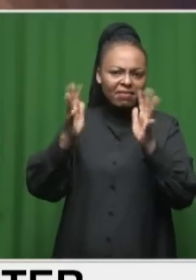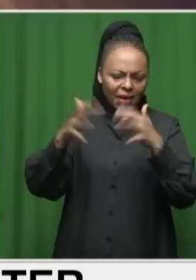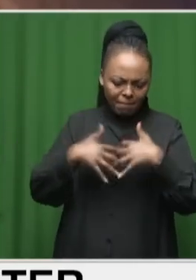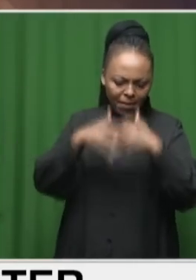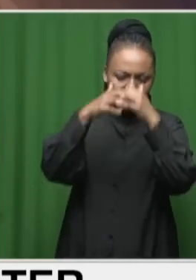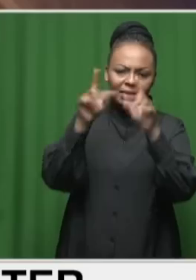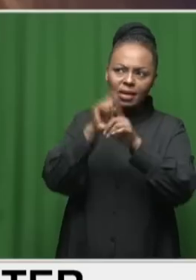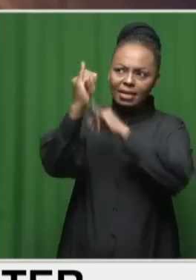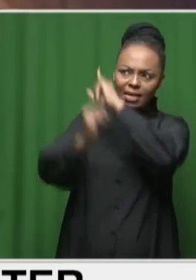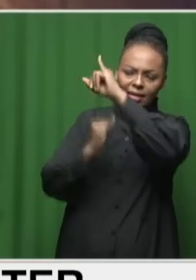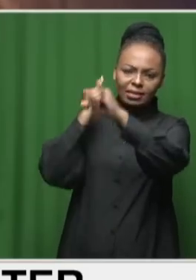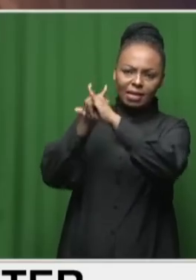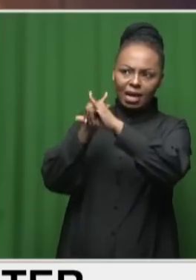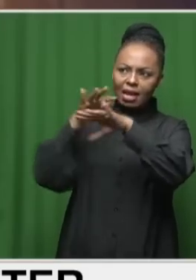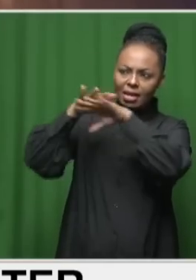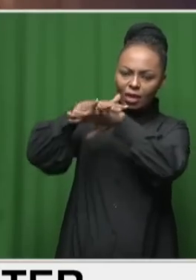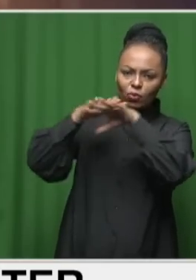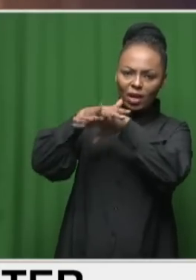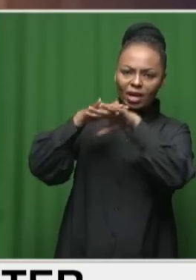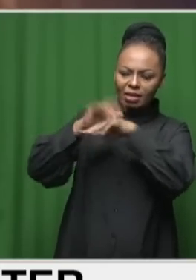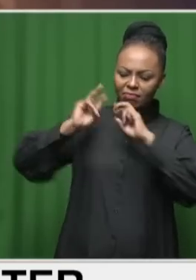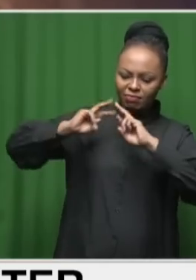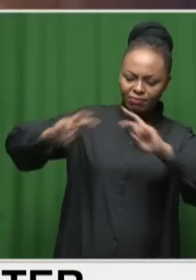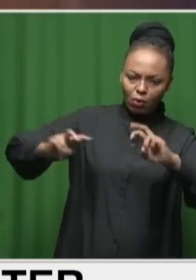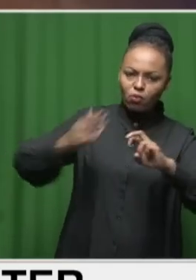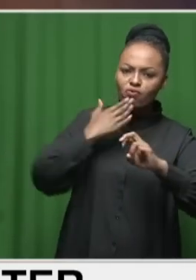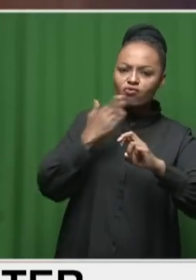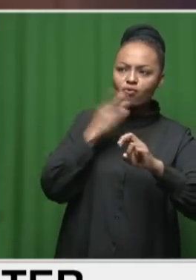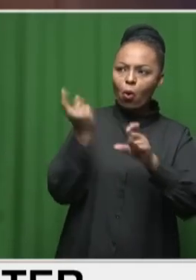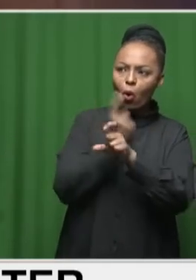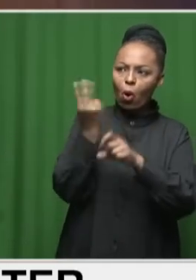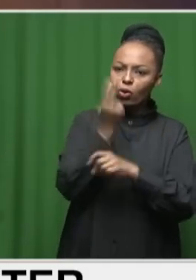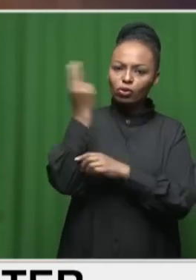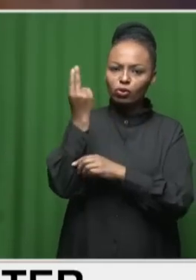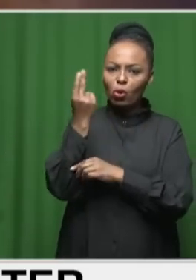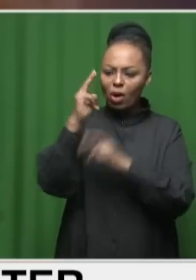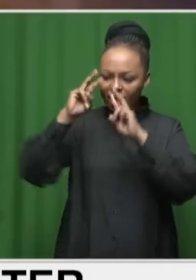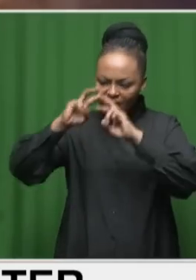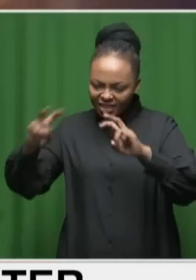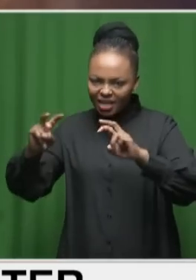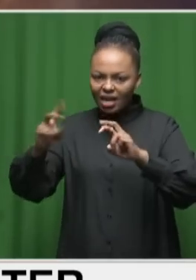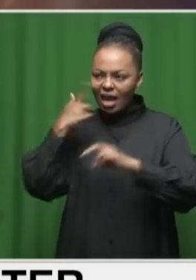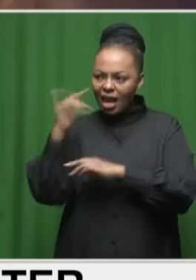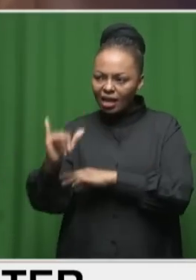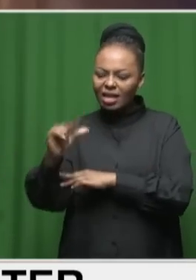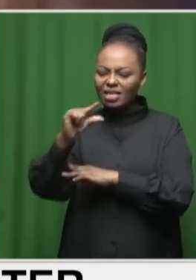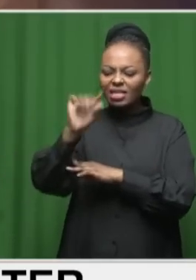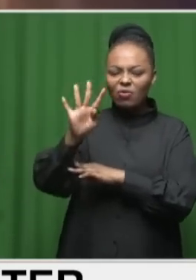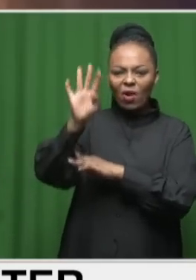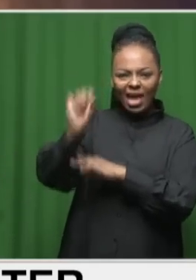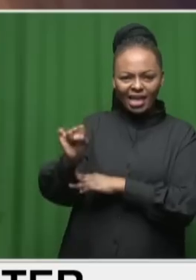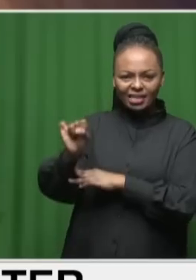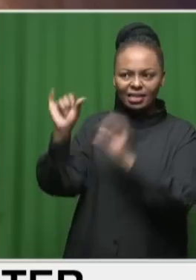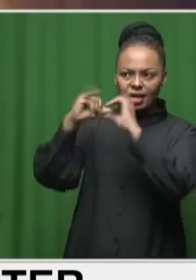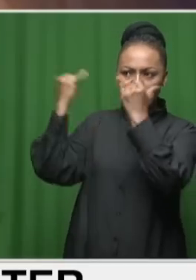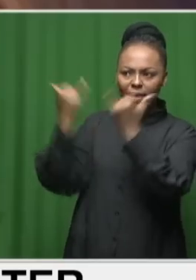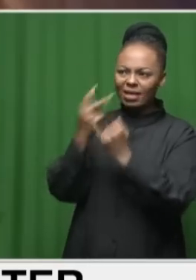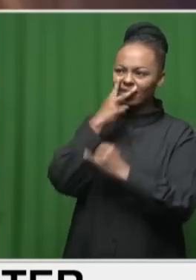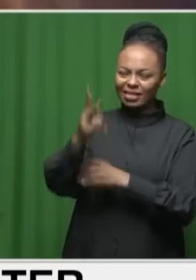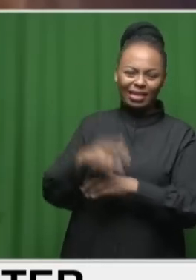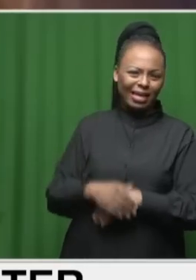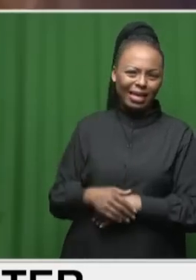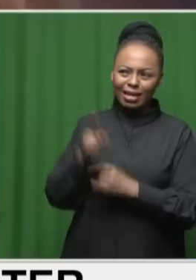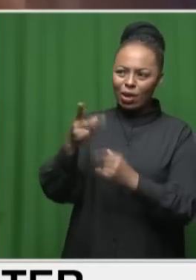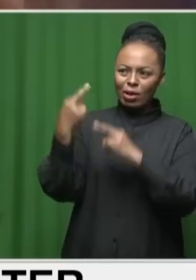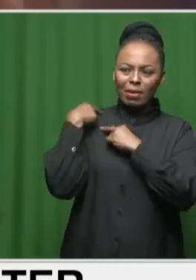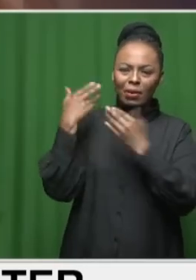international network of investigative journalists who are looking at G4S in other countries. And I see zero accountability. I don't